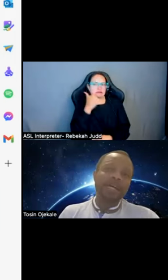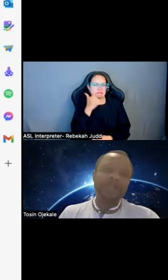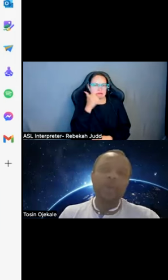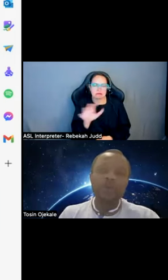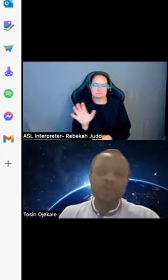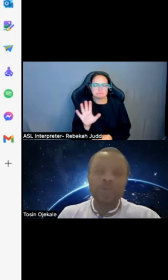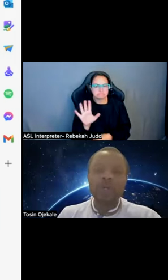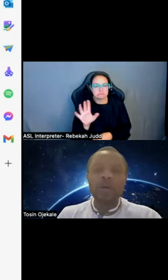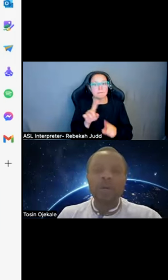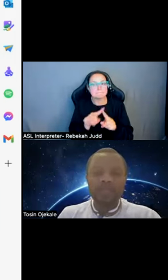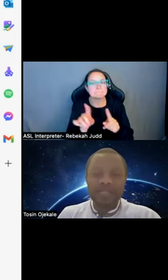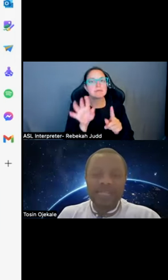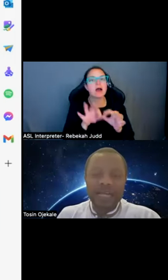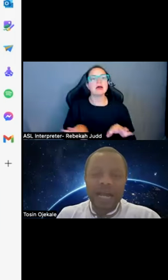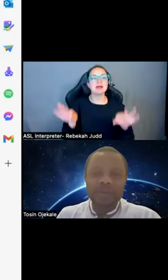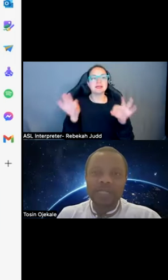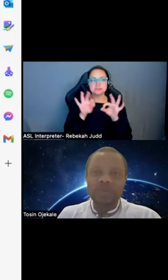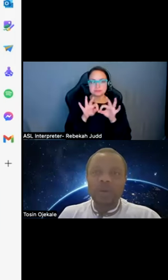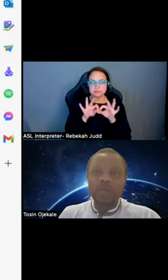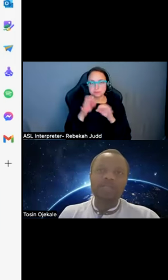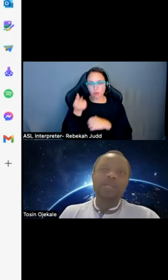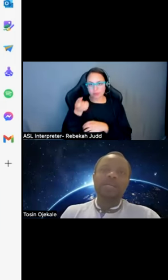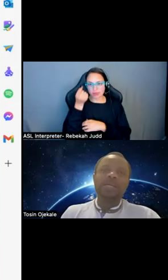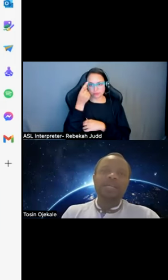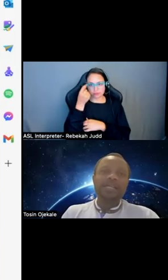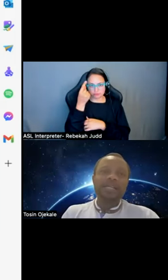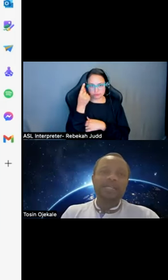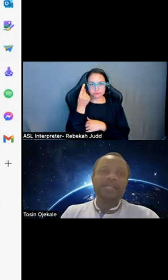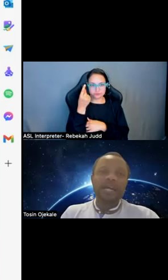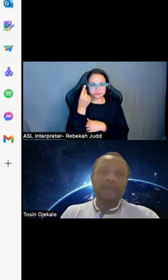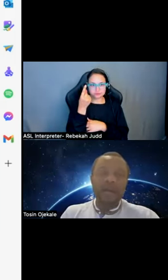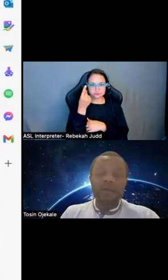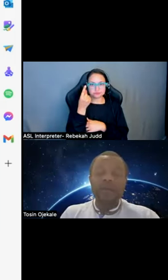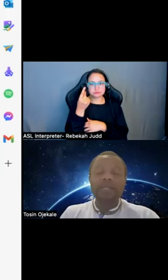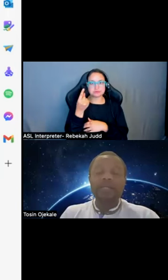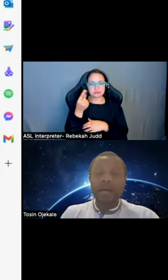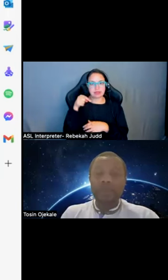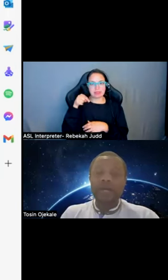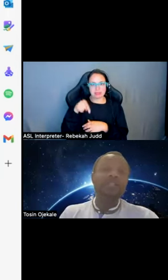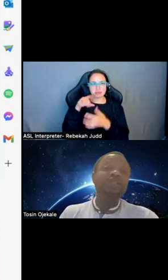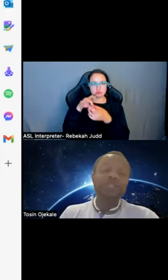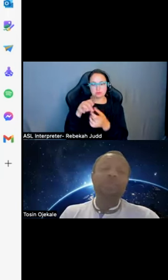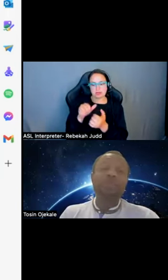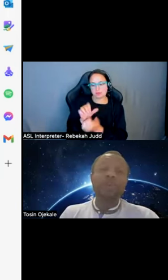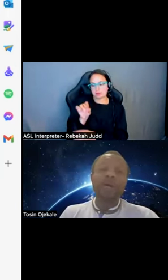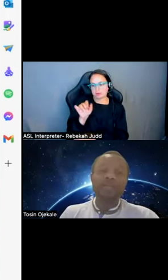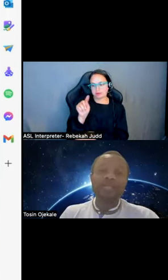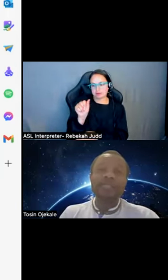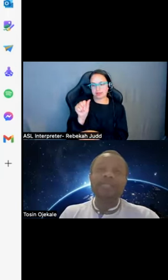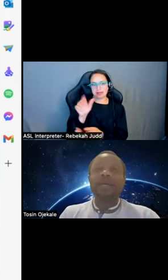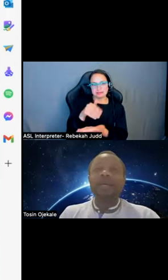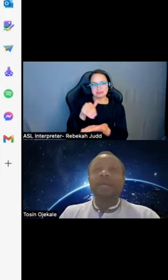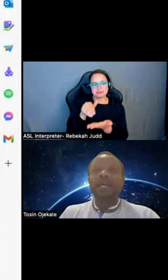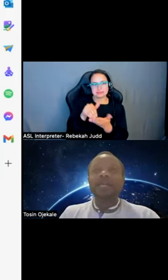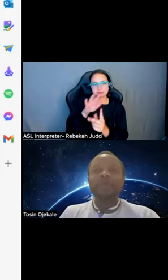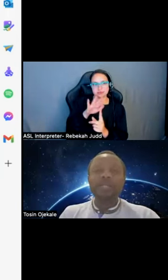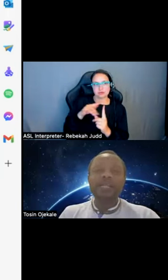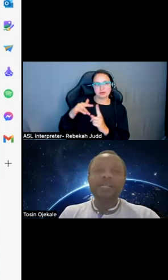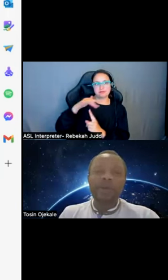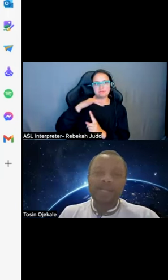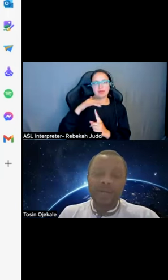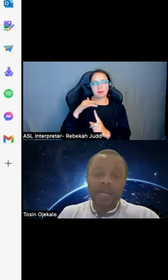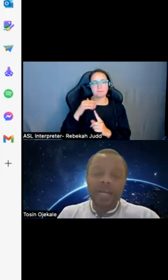important that you also understand how this works in a data center environment. Apparently, you need to know about this. In